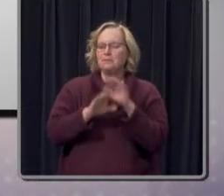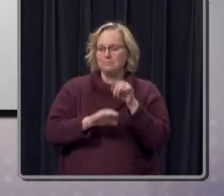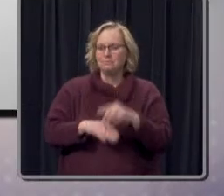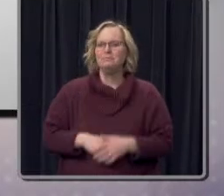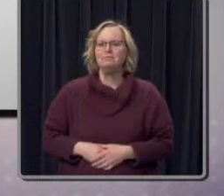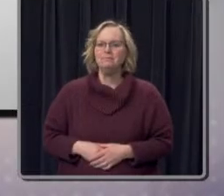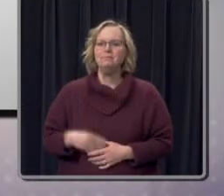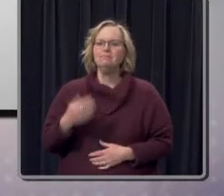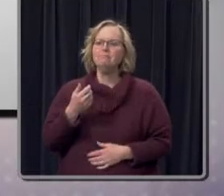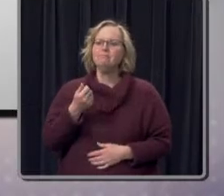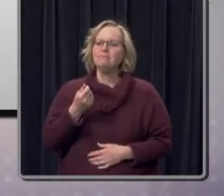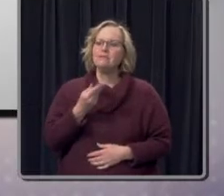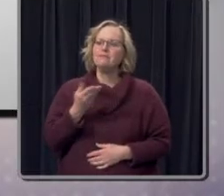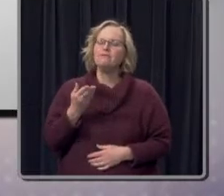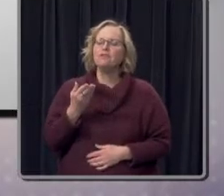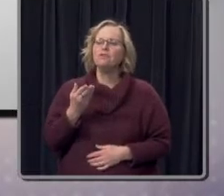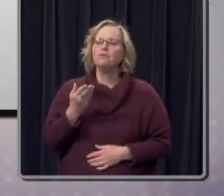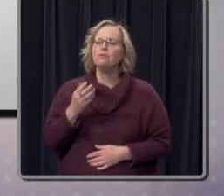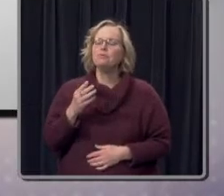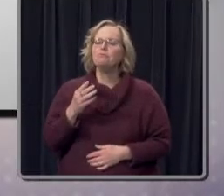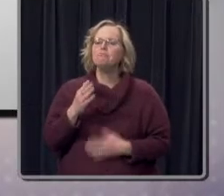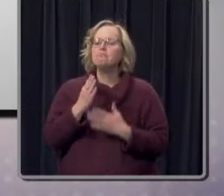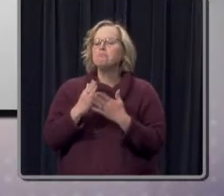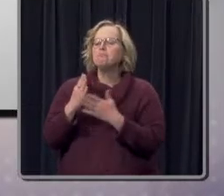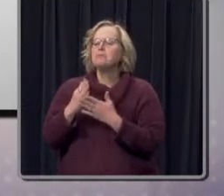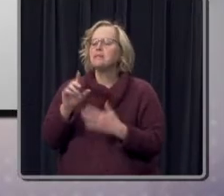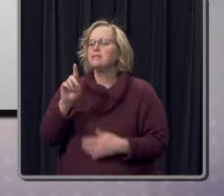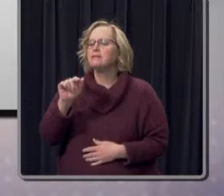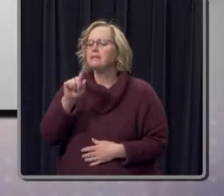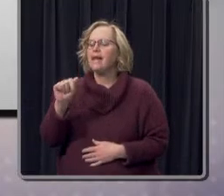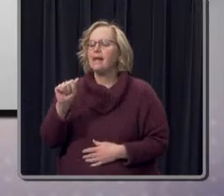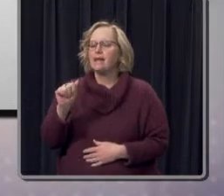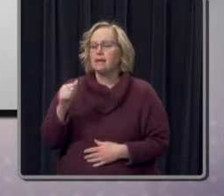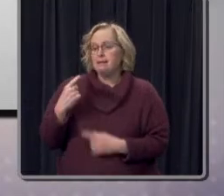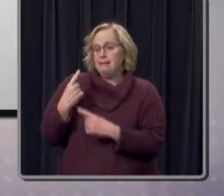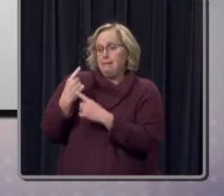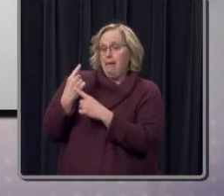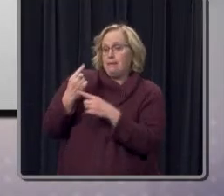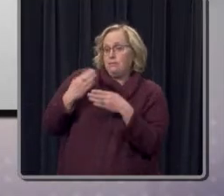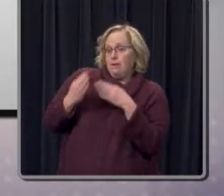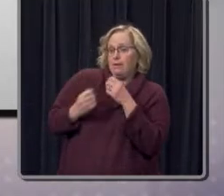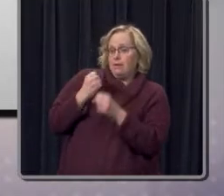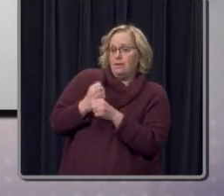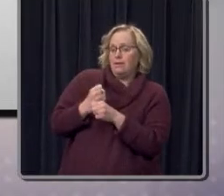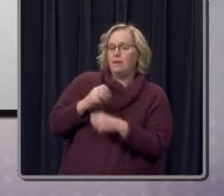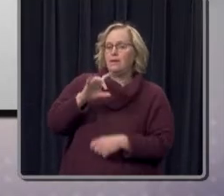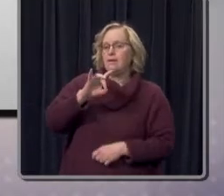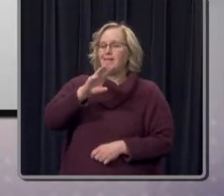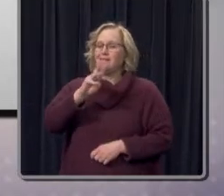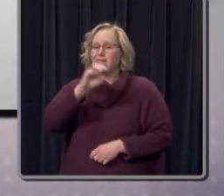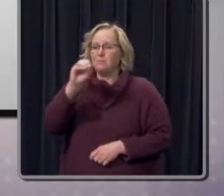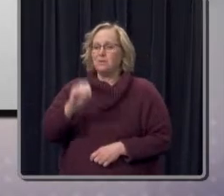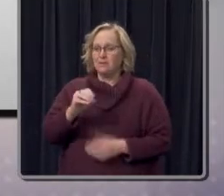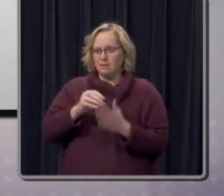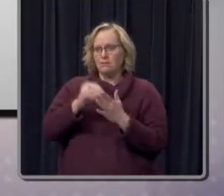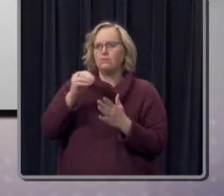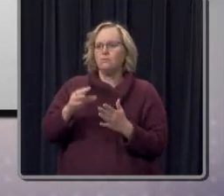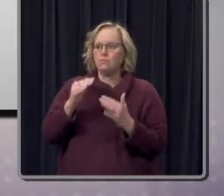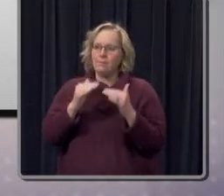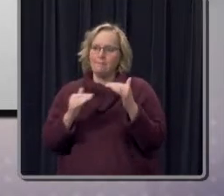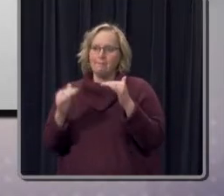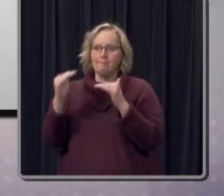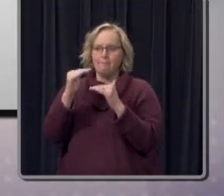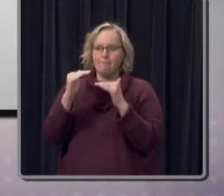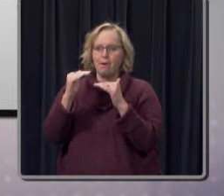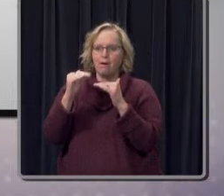A couple pieces of data for us. At the end of last school year, we had 86% of our students were above